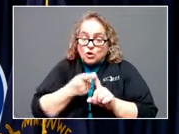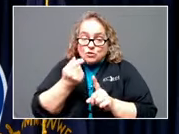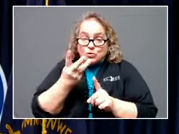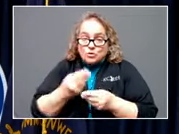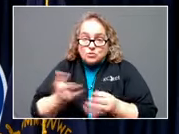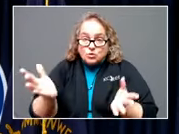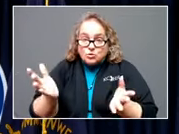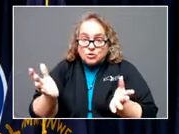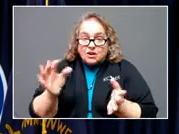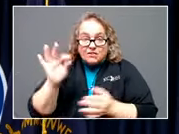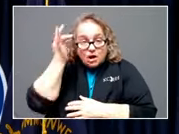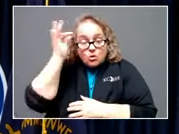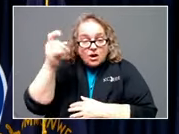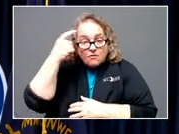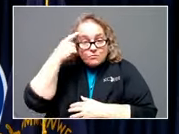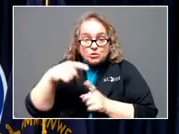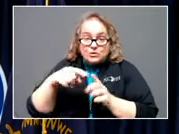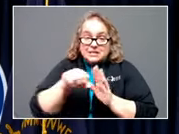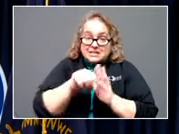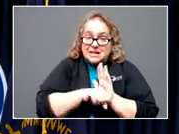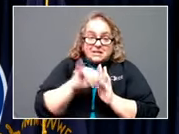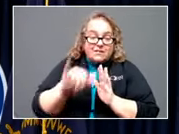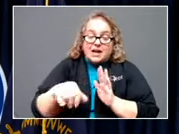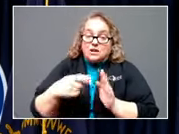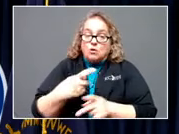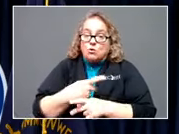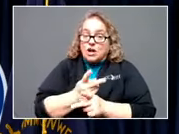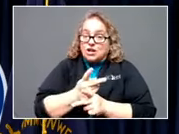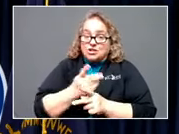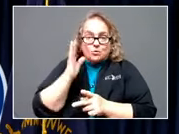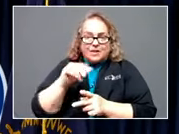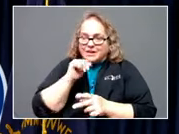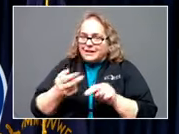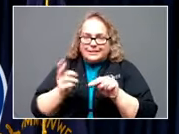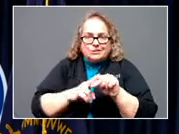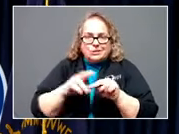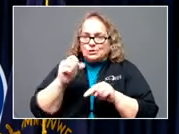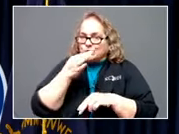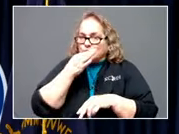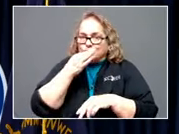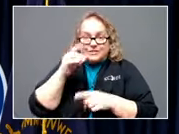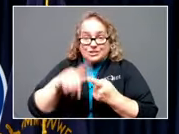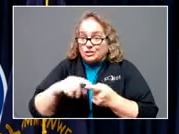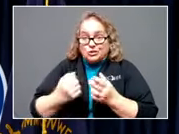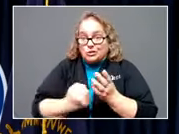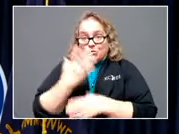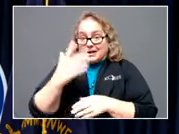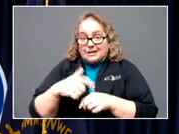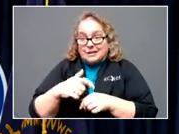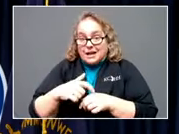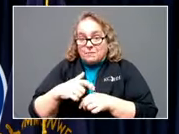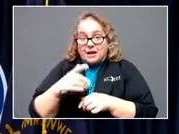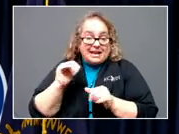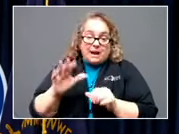to the states that the production is not likely to substantially increase until spring. So could be a wonderful drug, but it's going to take